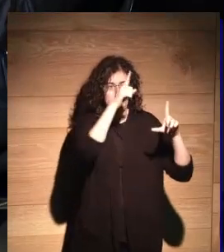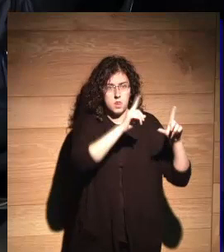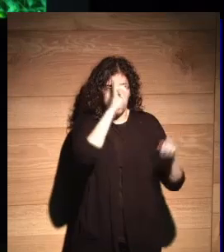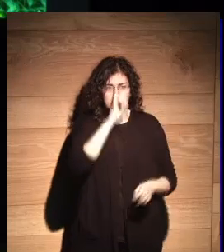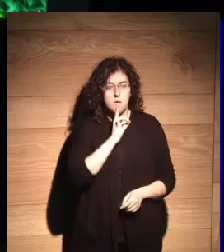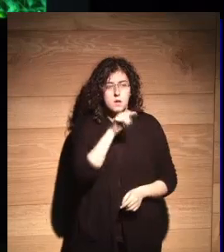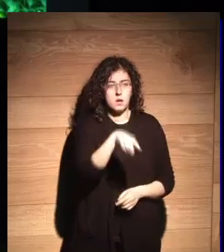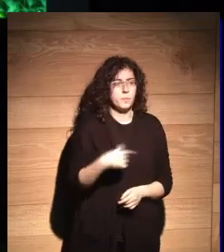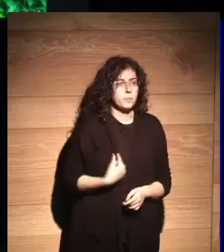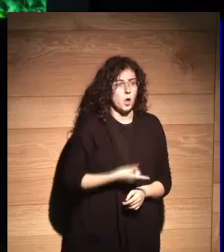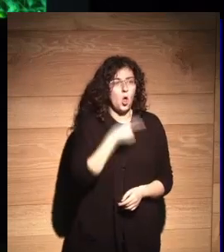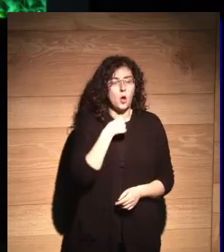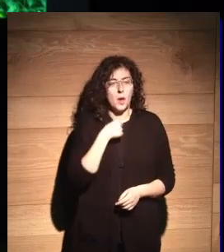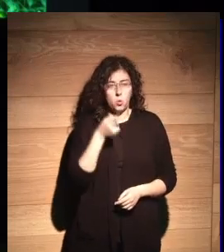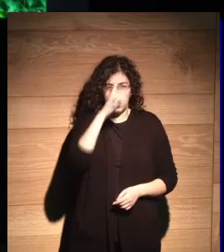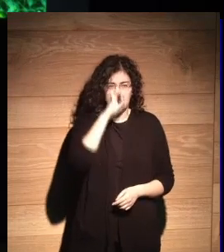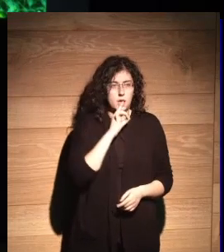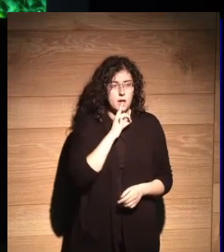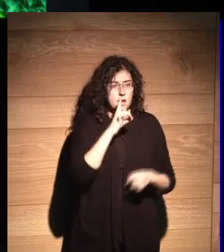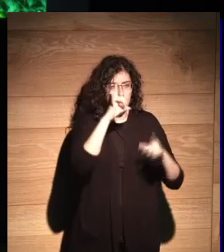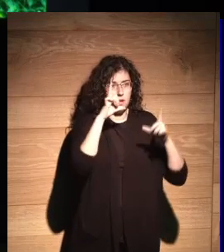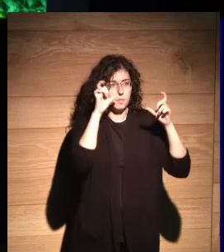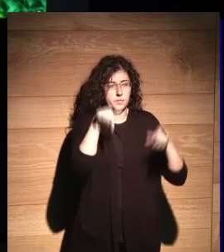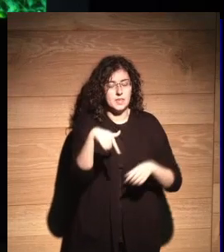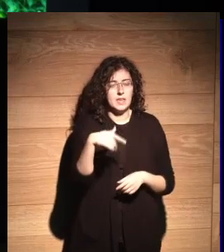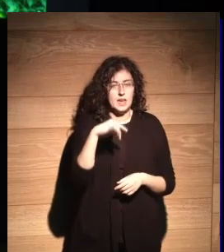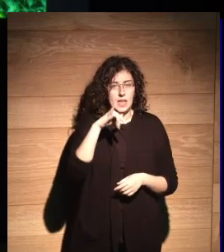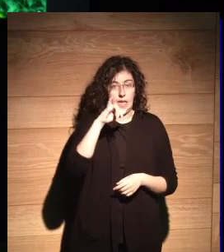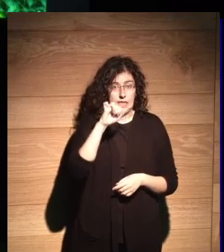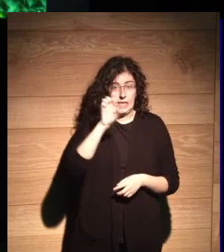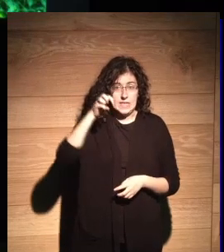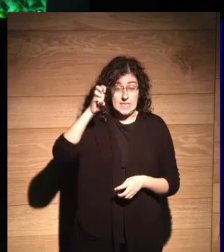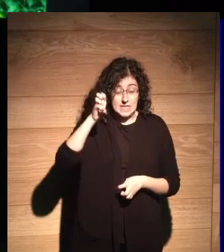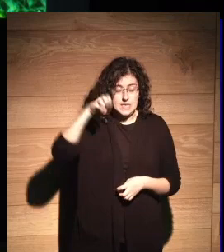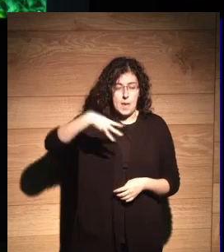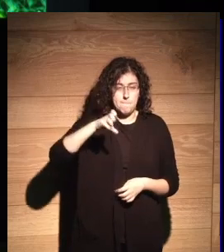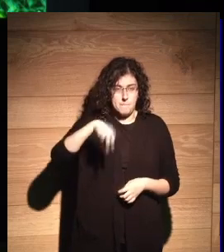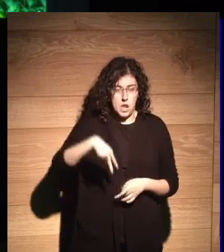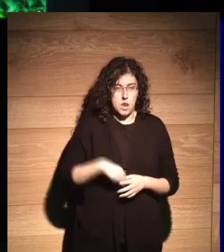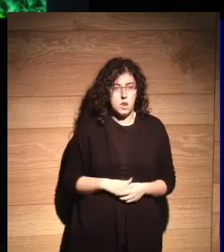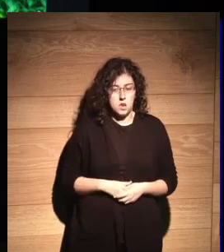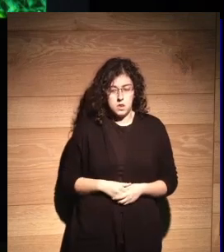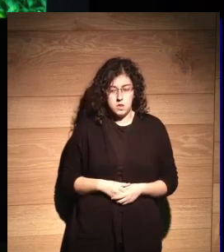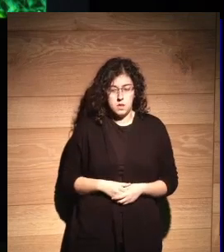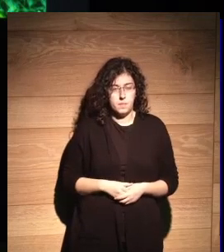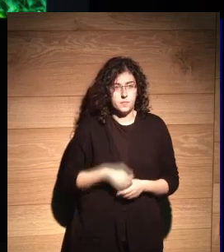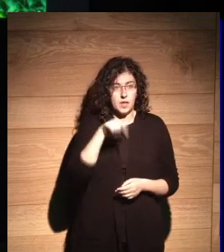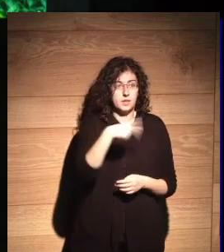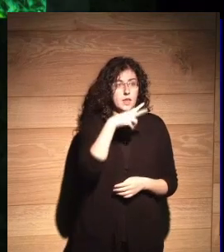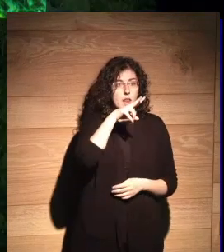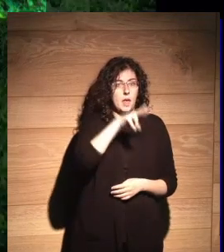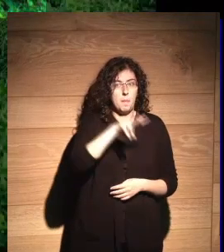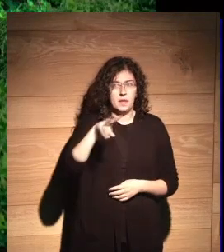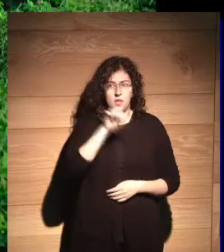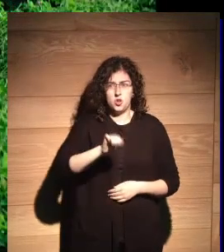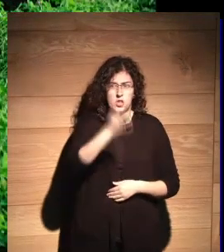that when I first, this is in Yemen. This is already maybe 22 years ago. I